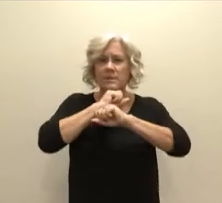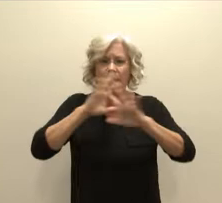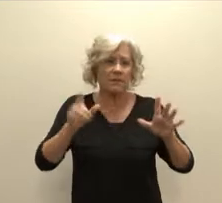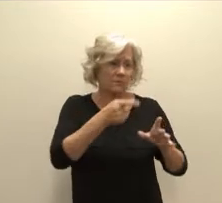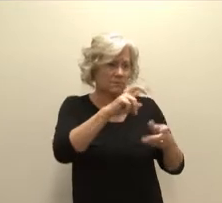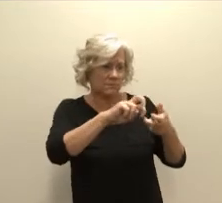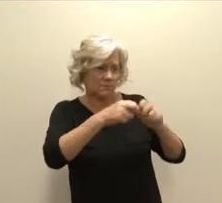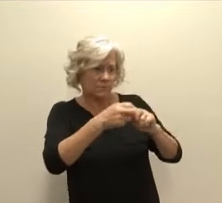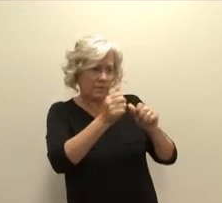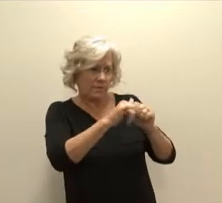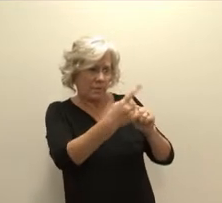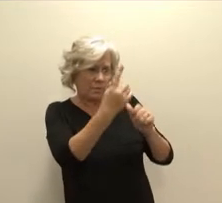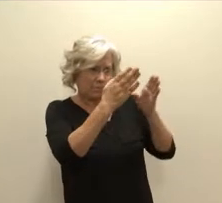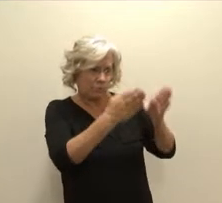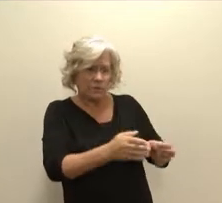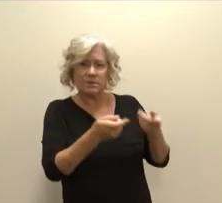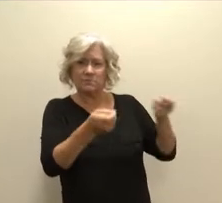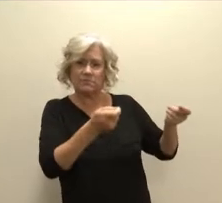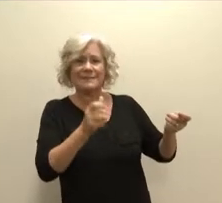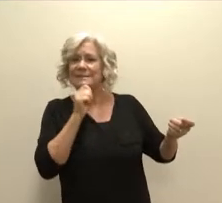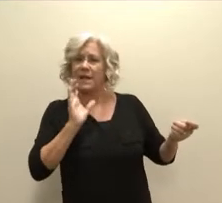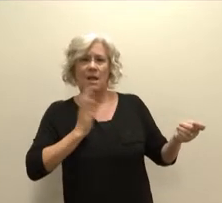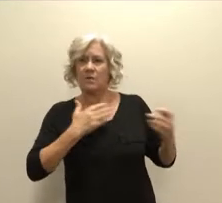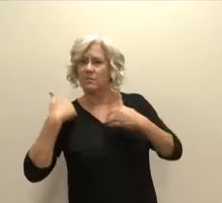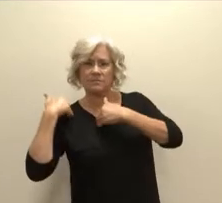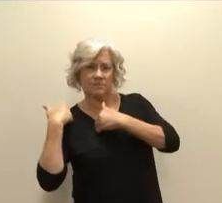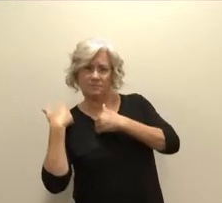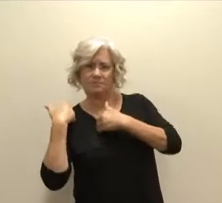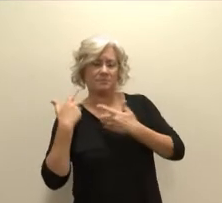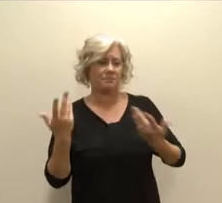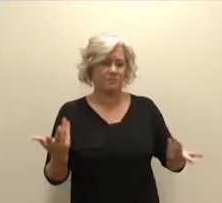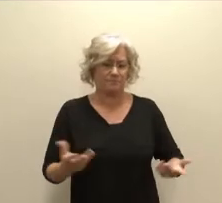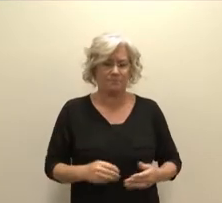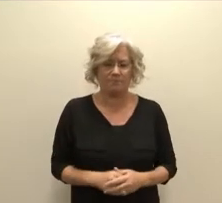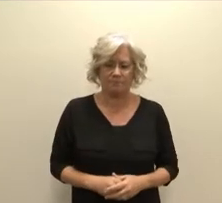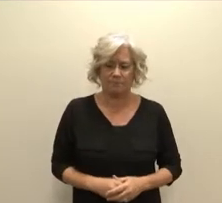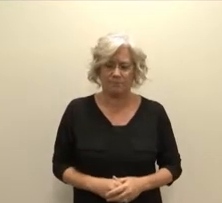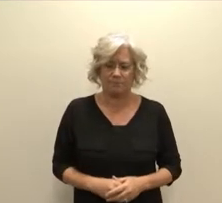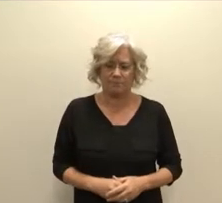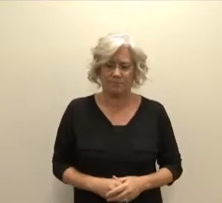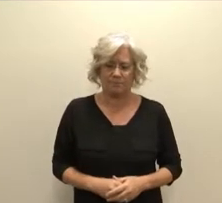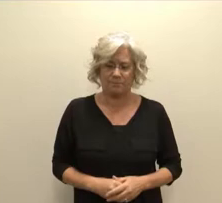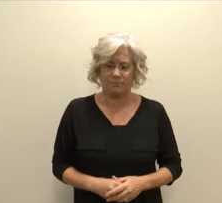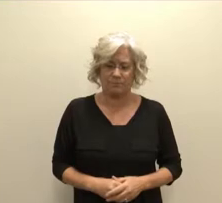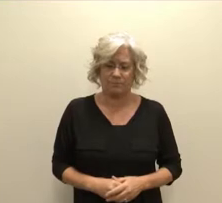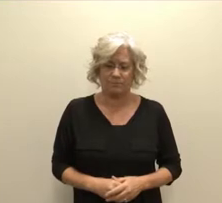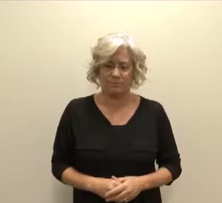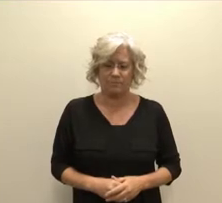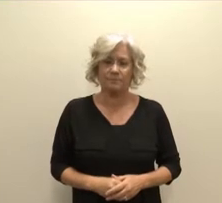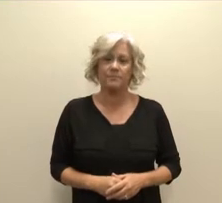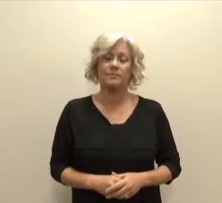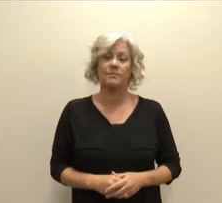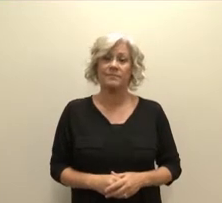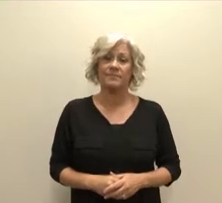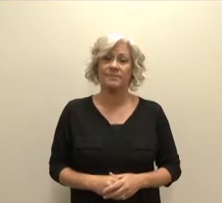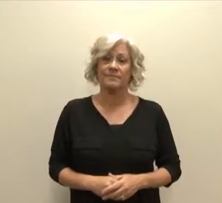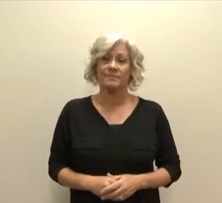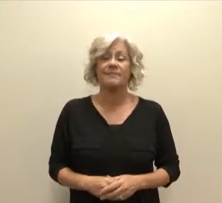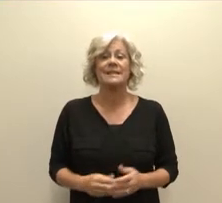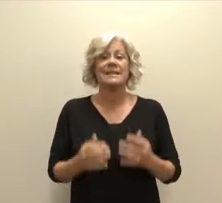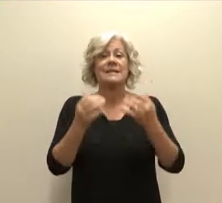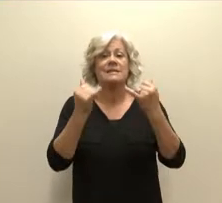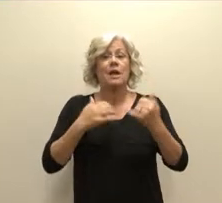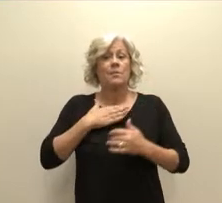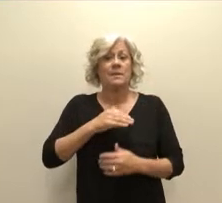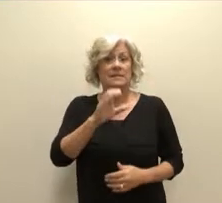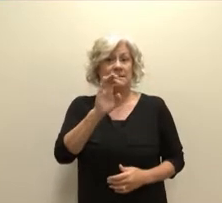individuals. Management is the responsibility of the superintendent and her staff. I ask that you turn your cell phones